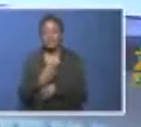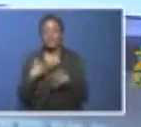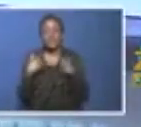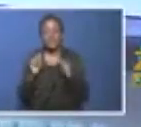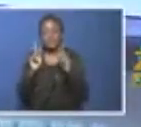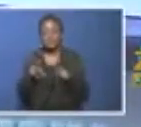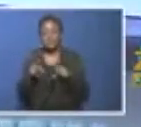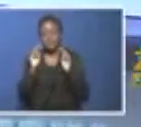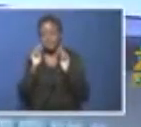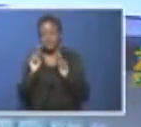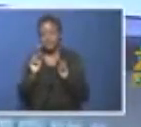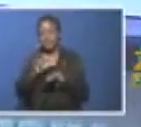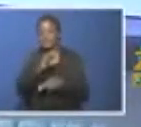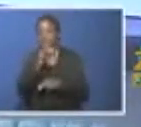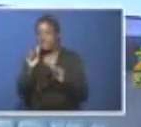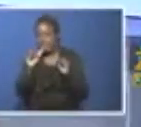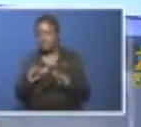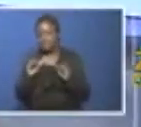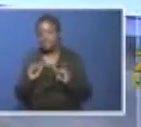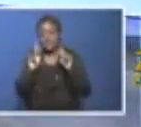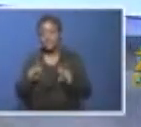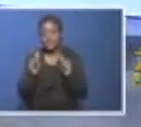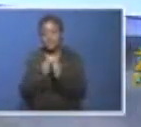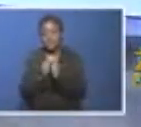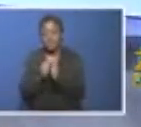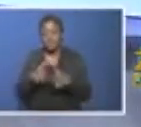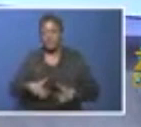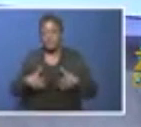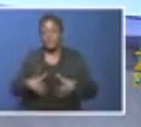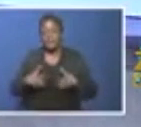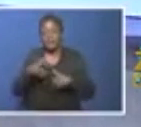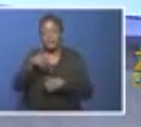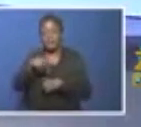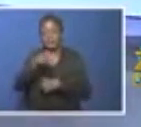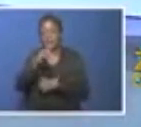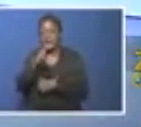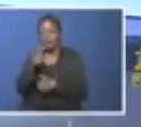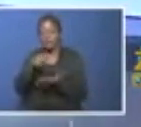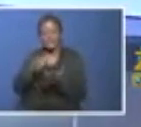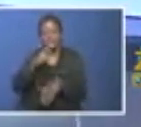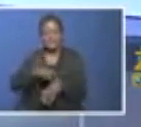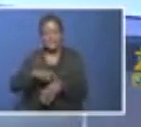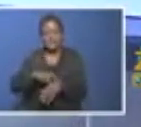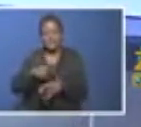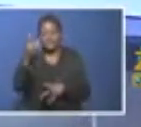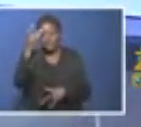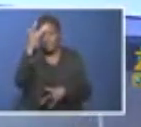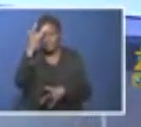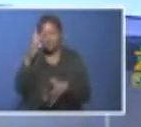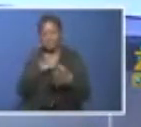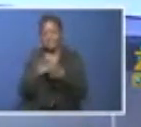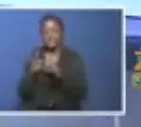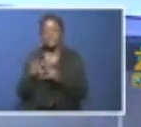Health officials monitoring another potential case of monkeypox in the country. This time, though, the virus tied to a